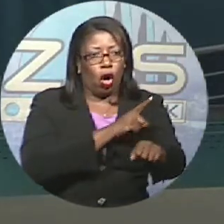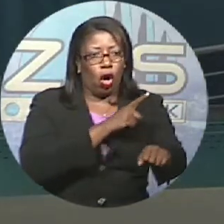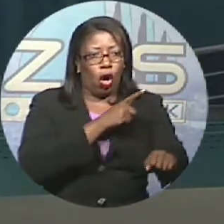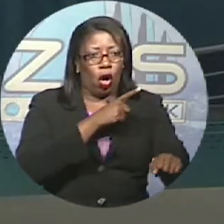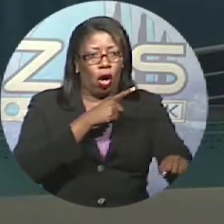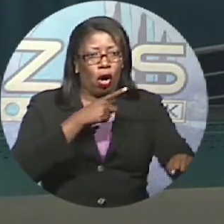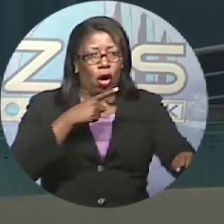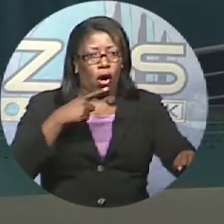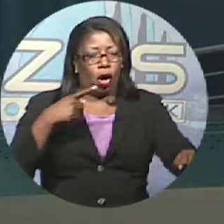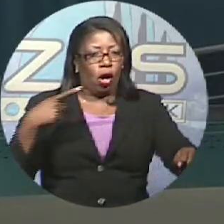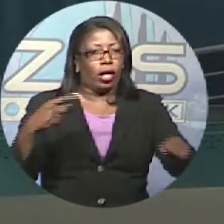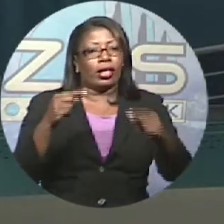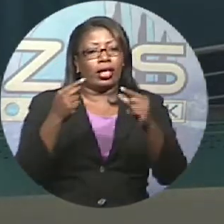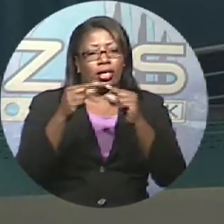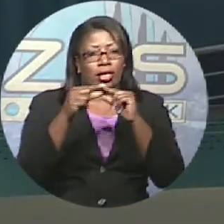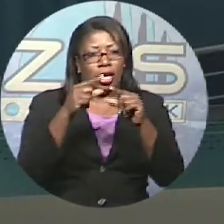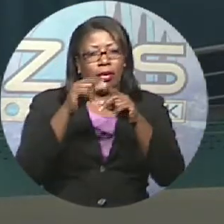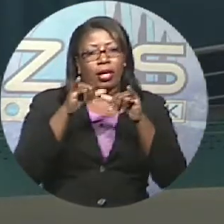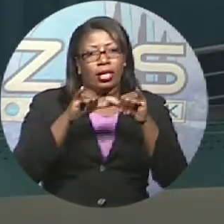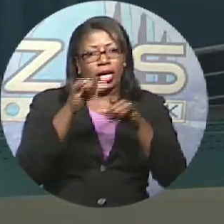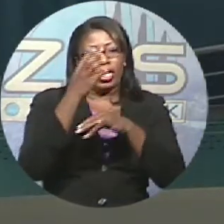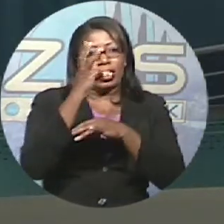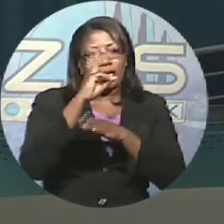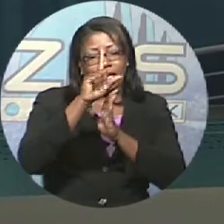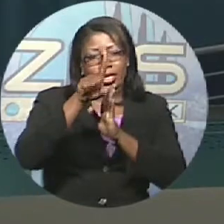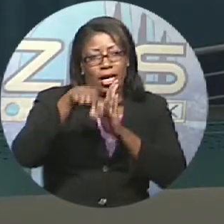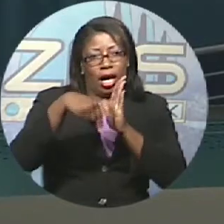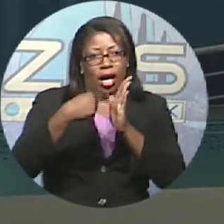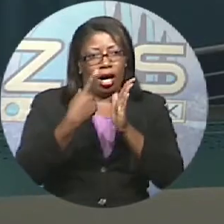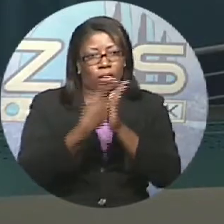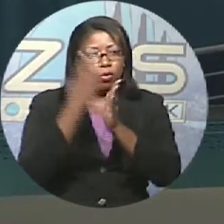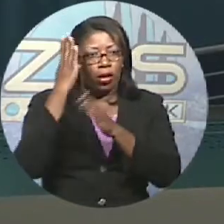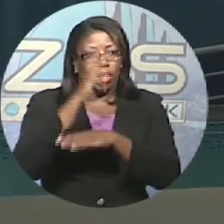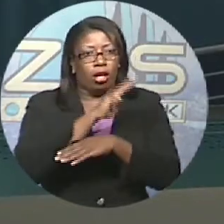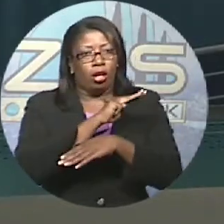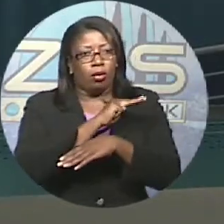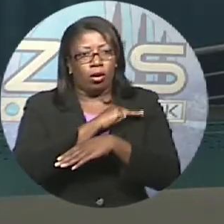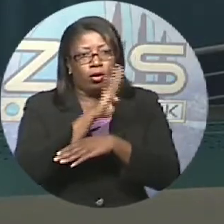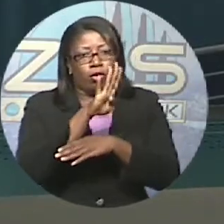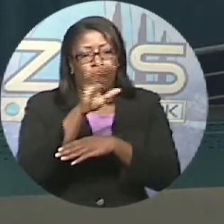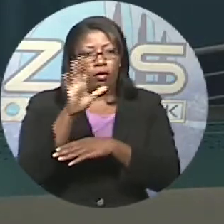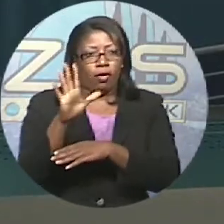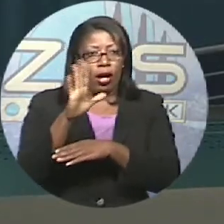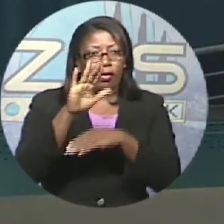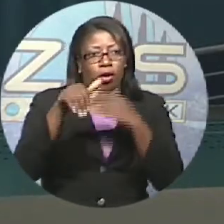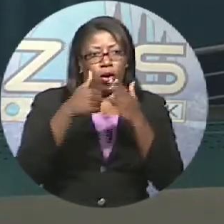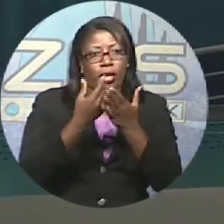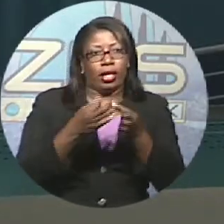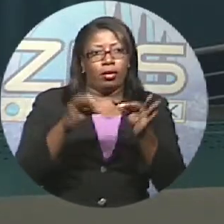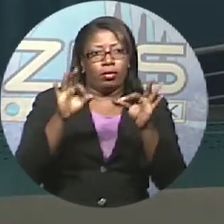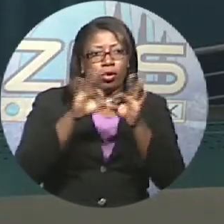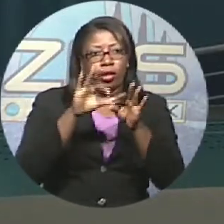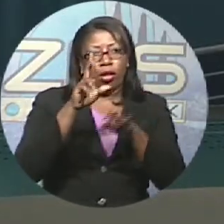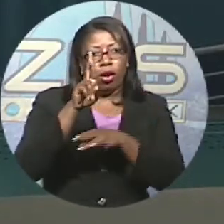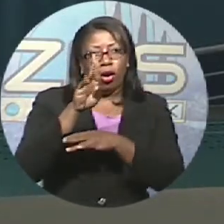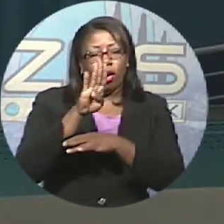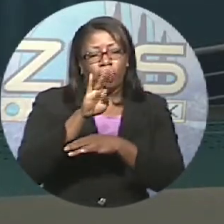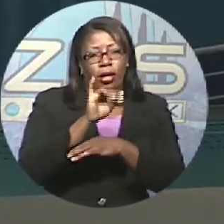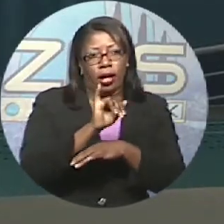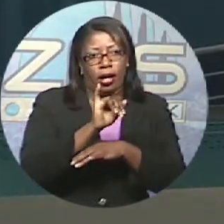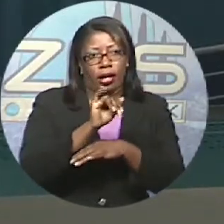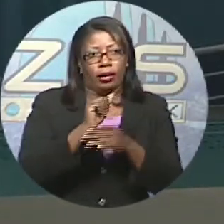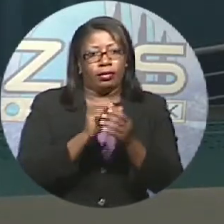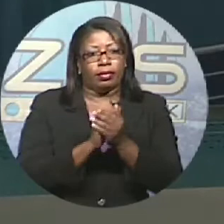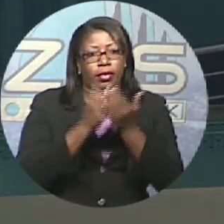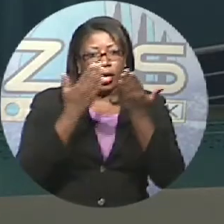history, lasting 6 hours and 3 minutes. Brandon Murray finishing up 4 for 5, of course, with that all-important RBI. Well,